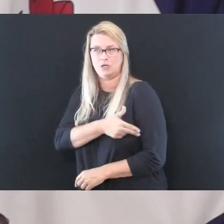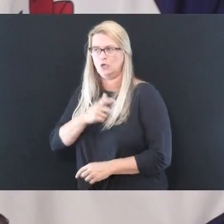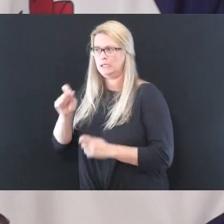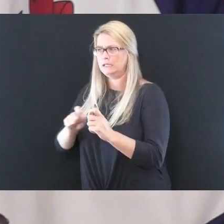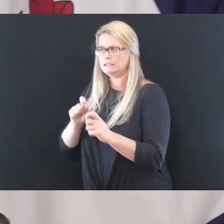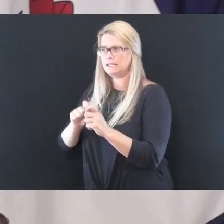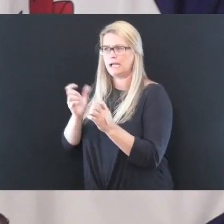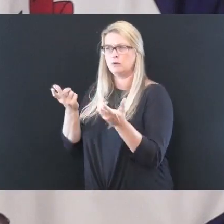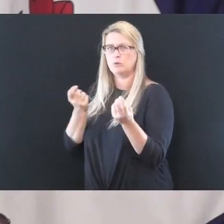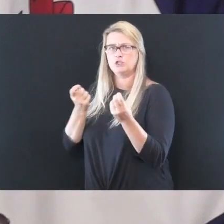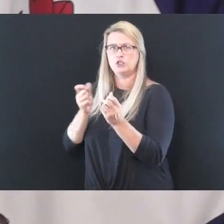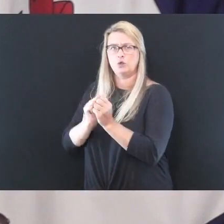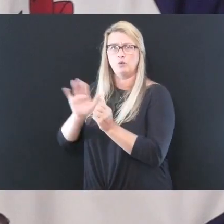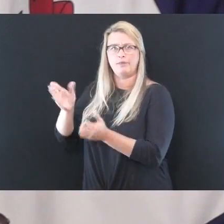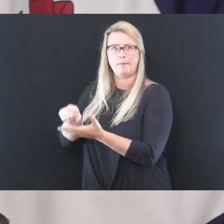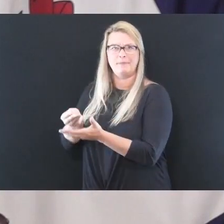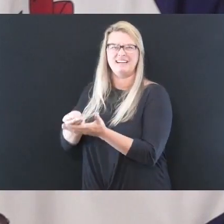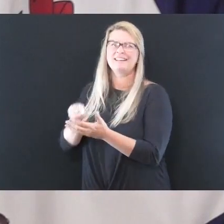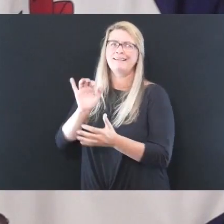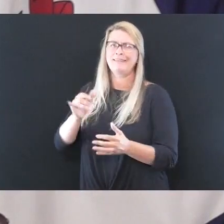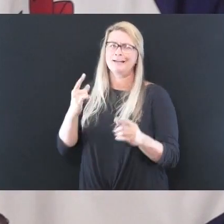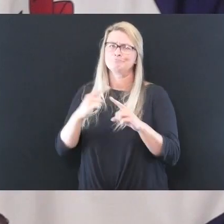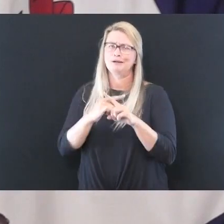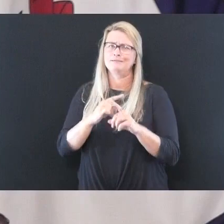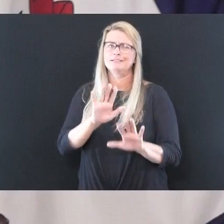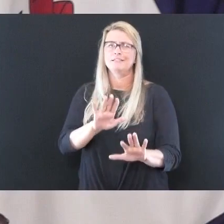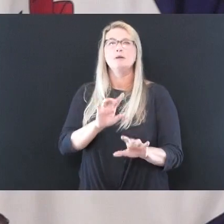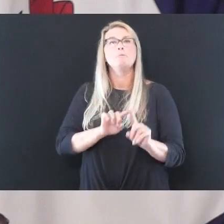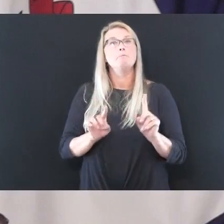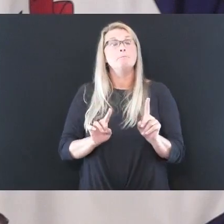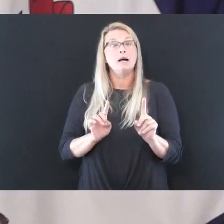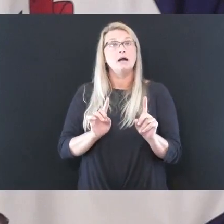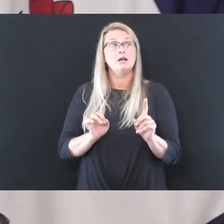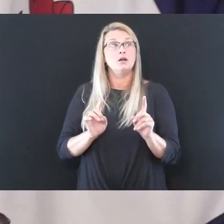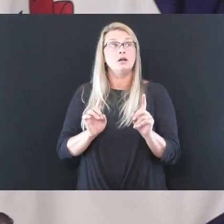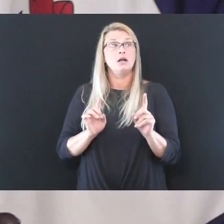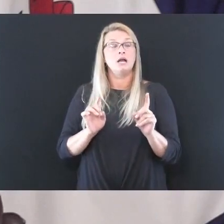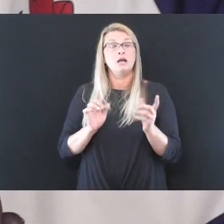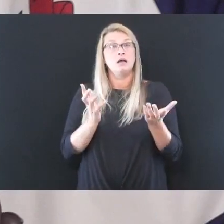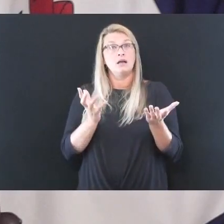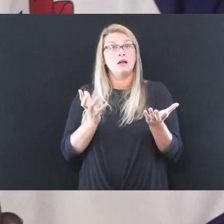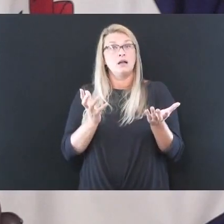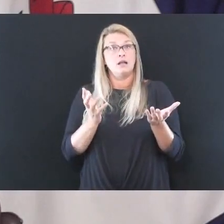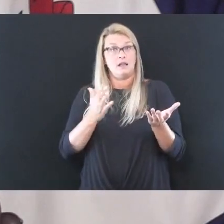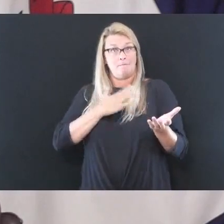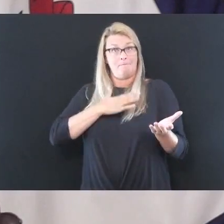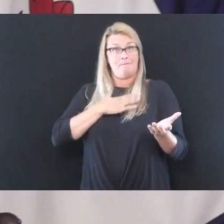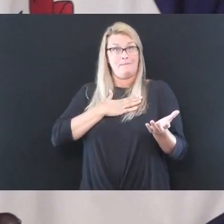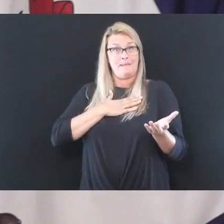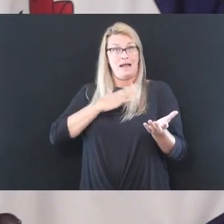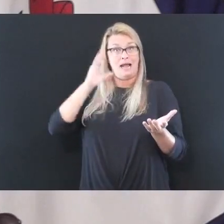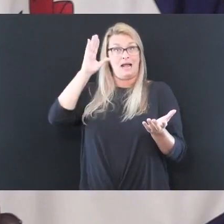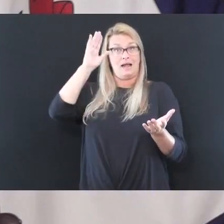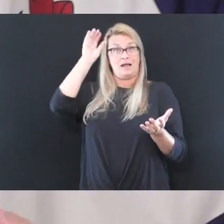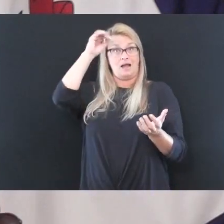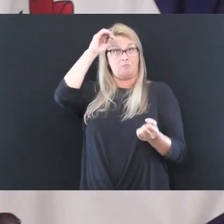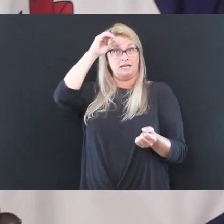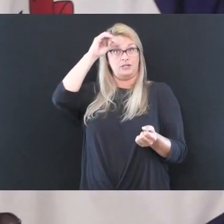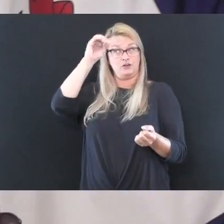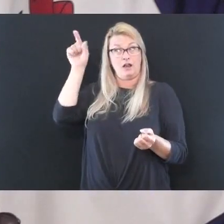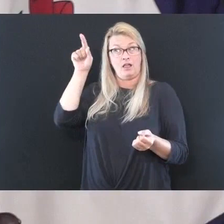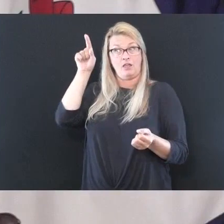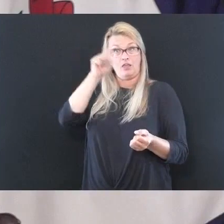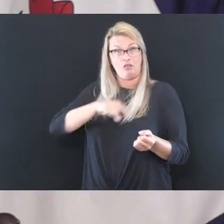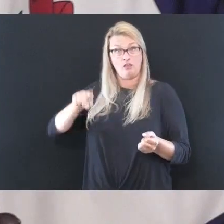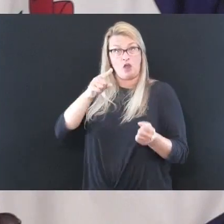and everything. That becomes problematic. But without any question whatsoever, from my standpoint, they are